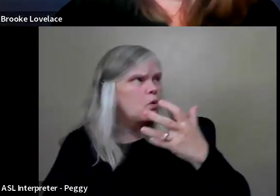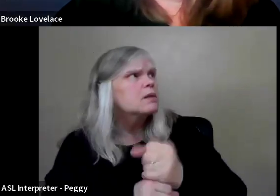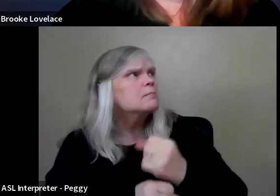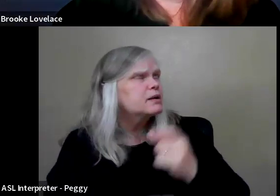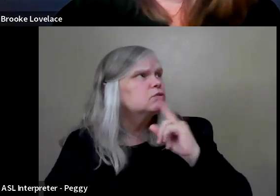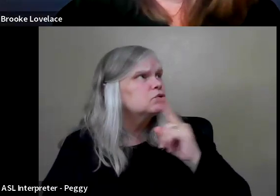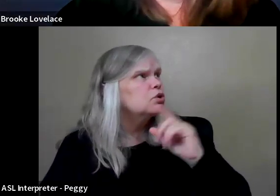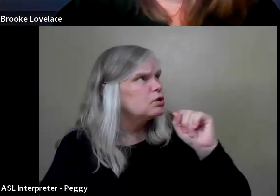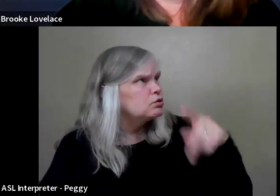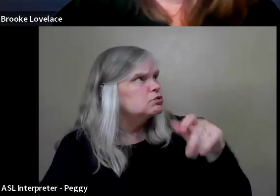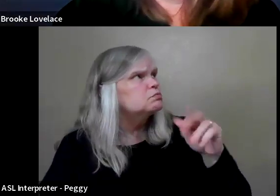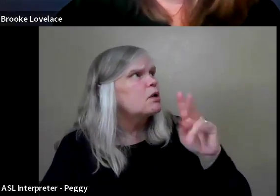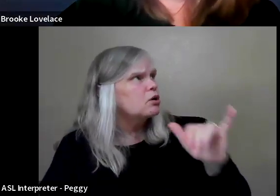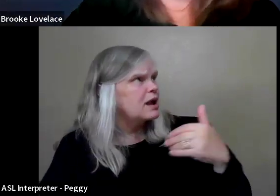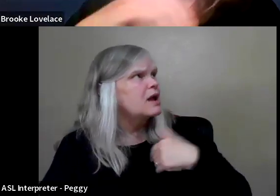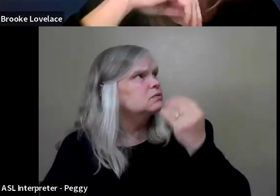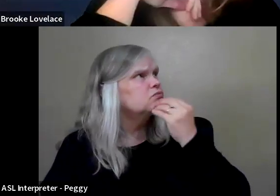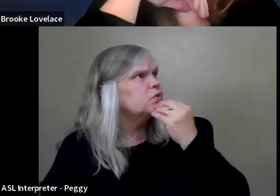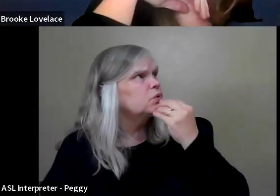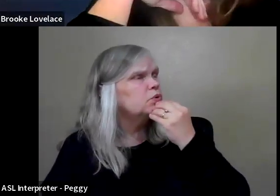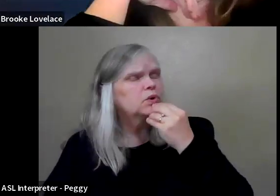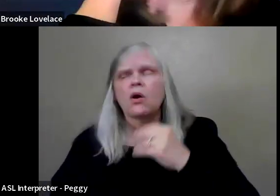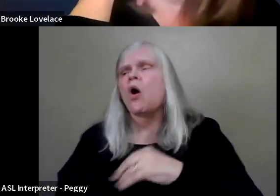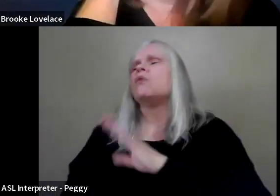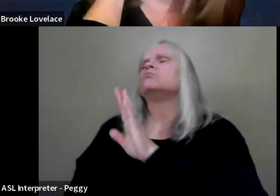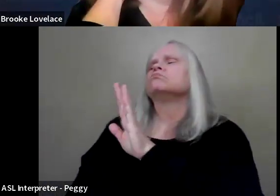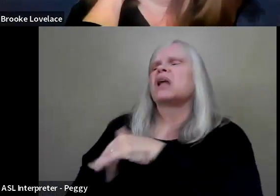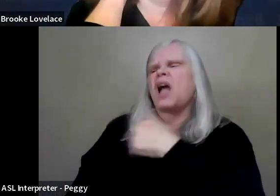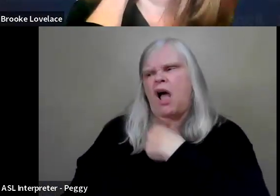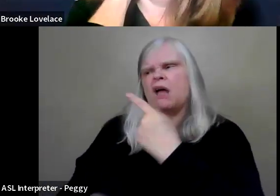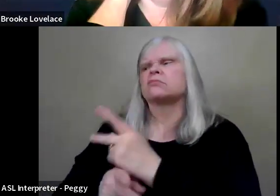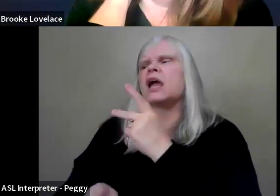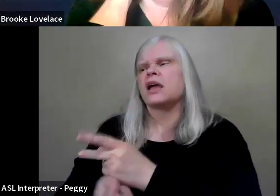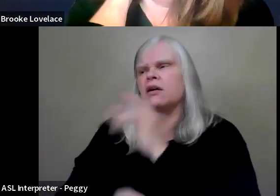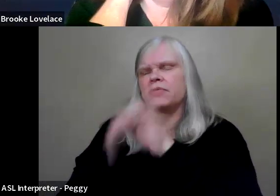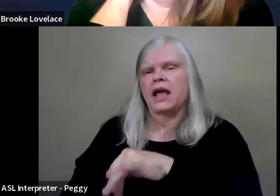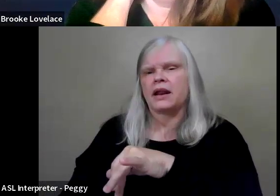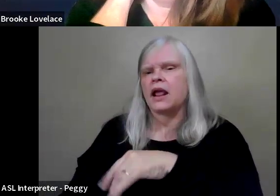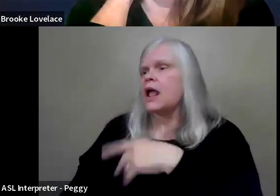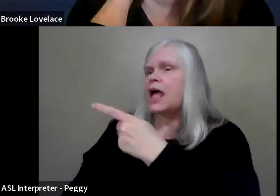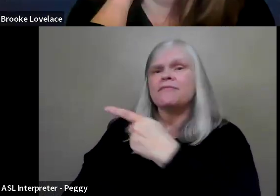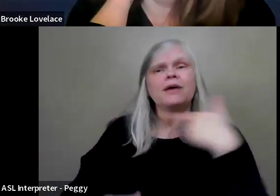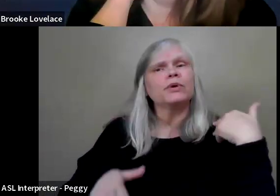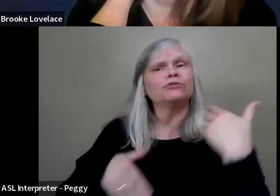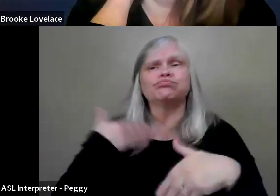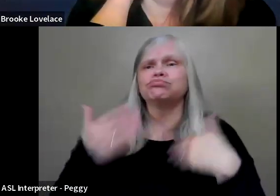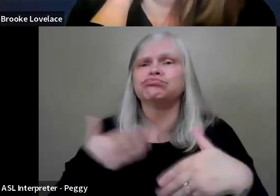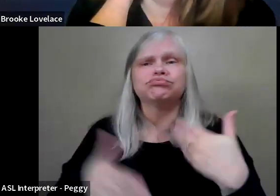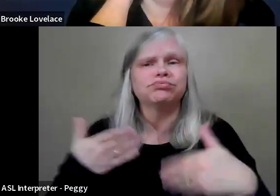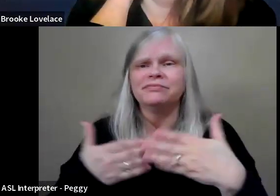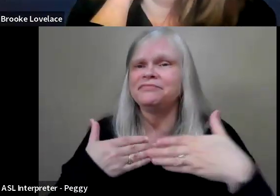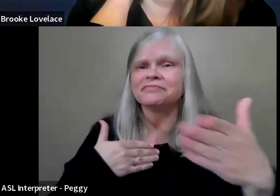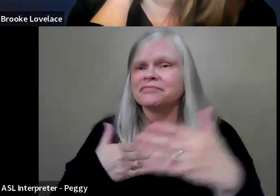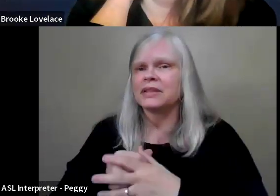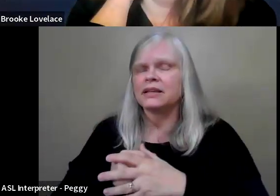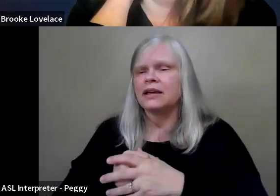that Sparky has food." And then I can respond, "Oh, I'll take care of it." And then we move on. But again, it's